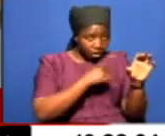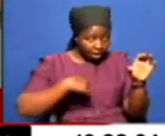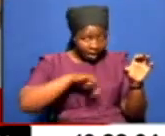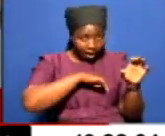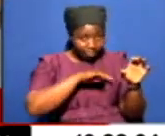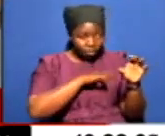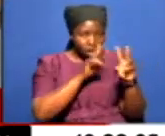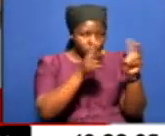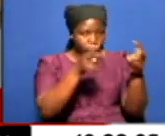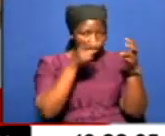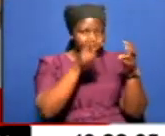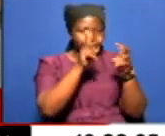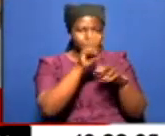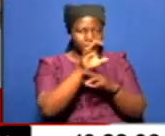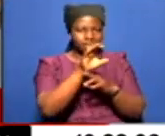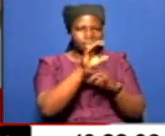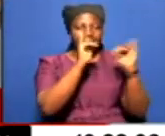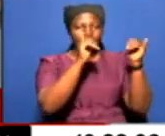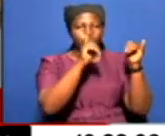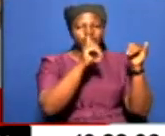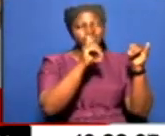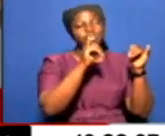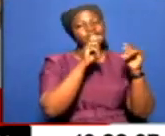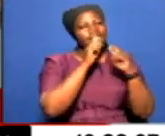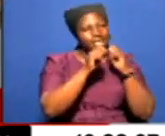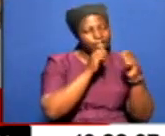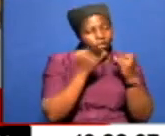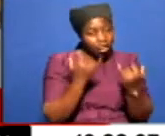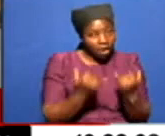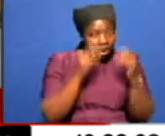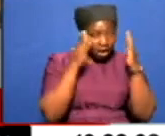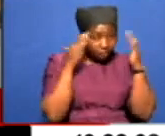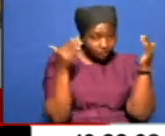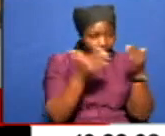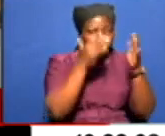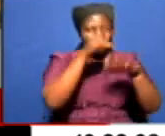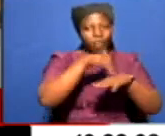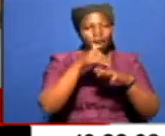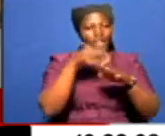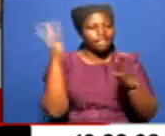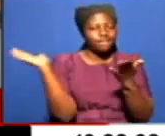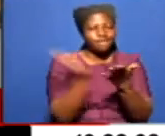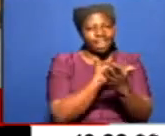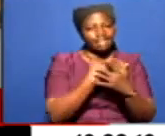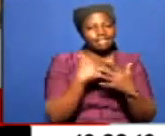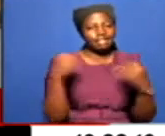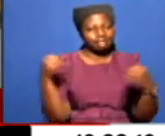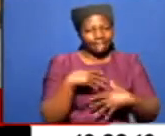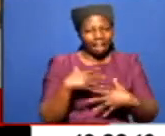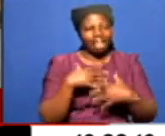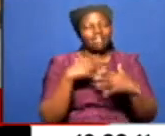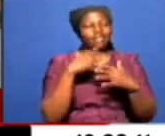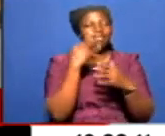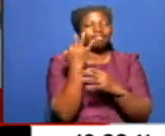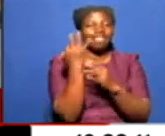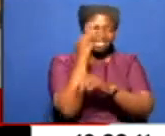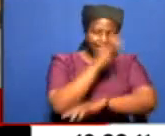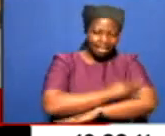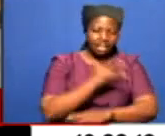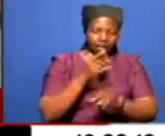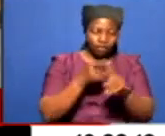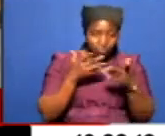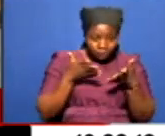Check, and on this hour we are looking or focusing on war on terror. And of course, 3 days from now we'll